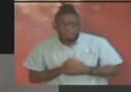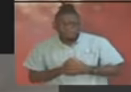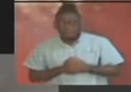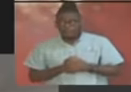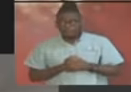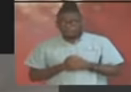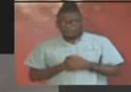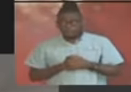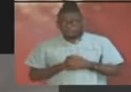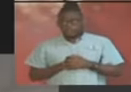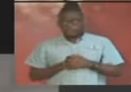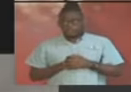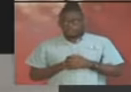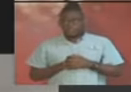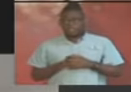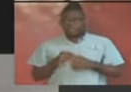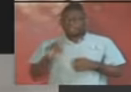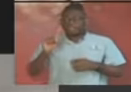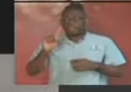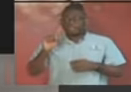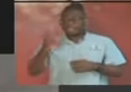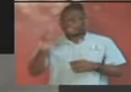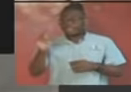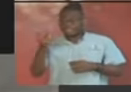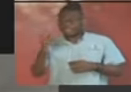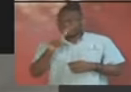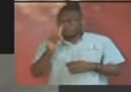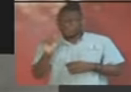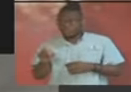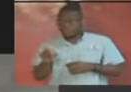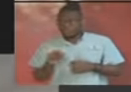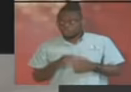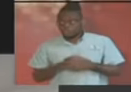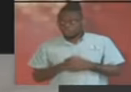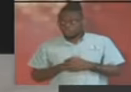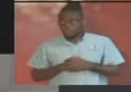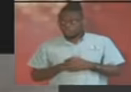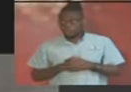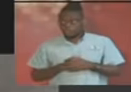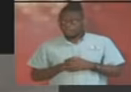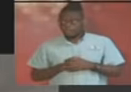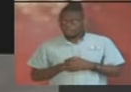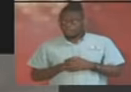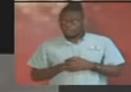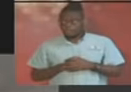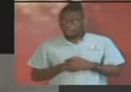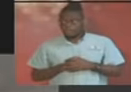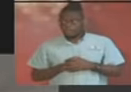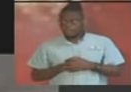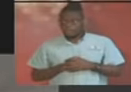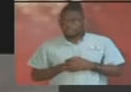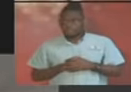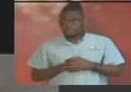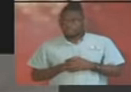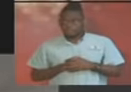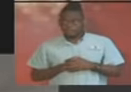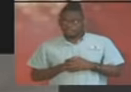Yeah, just Just the repeat the second second question. question. We need to have the mic unmuted so Yes, that sorry. there you